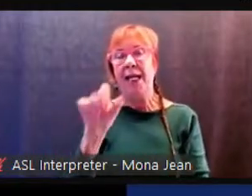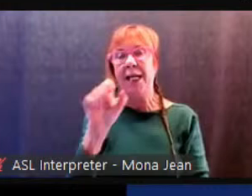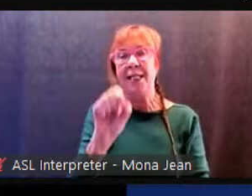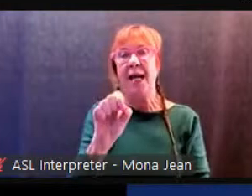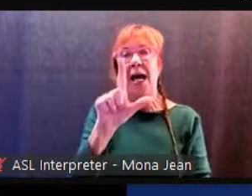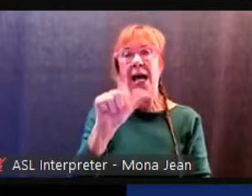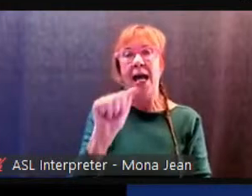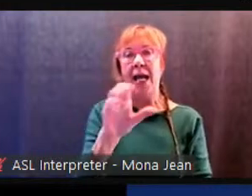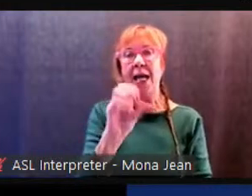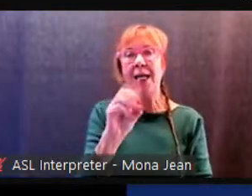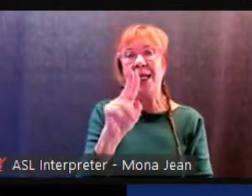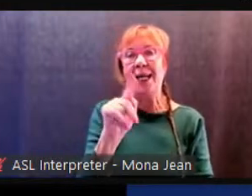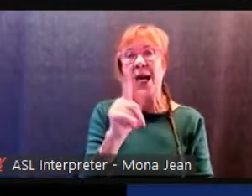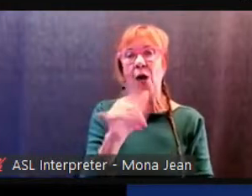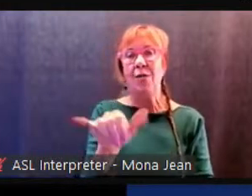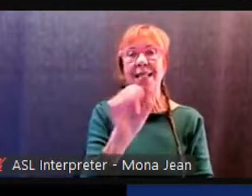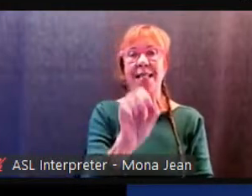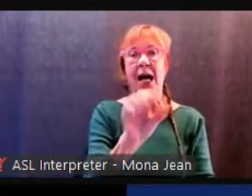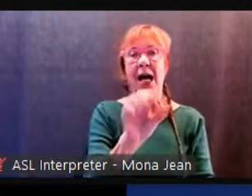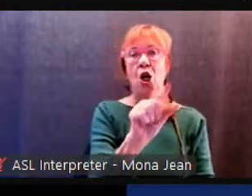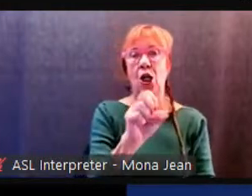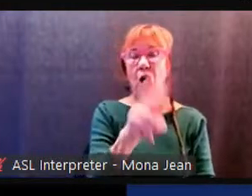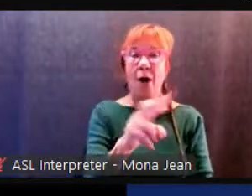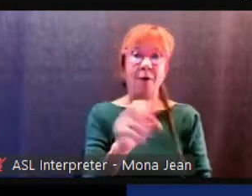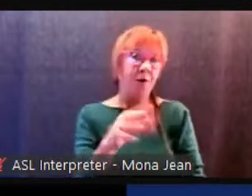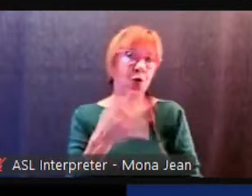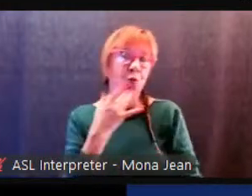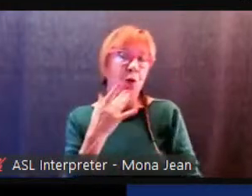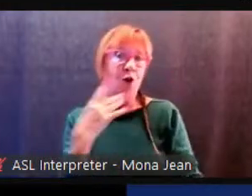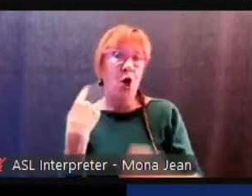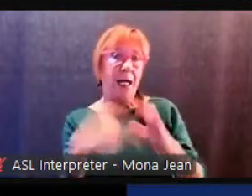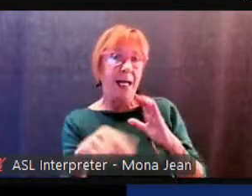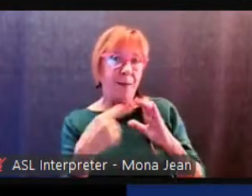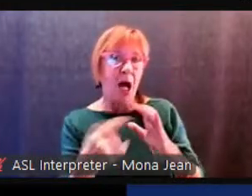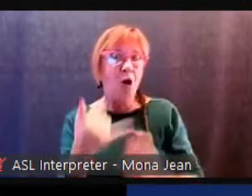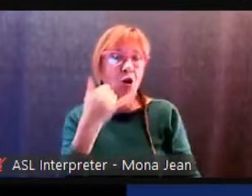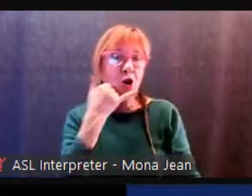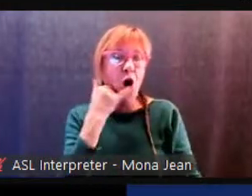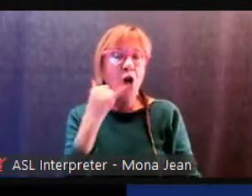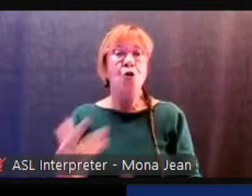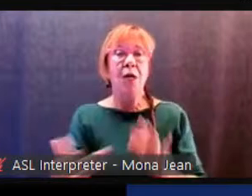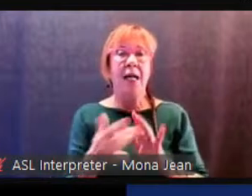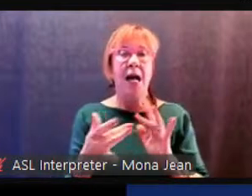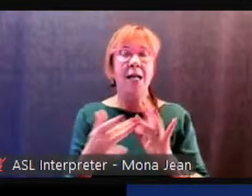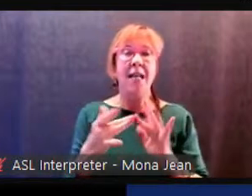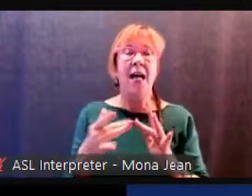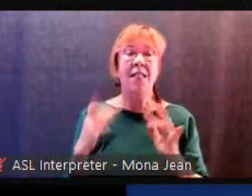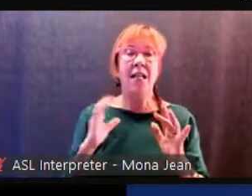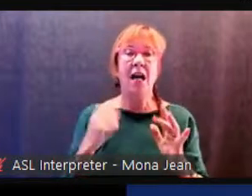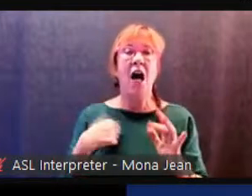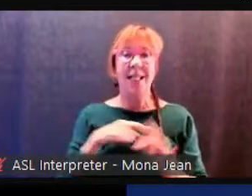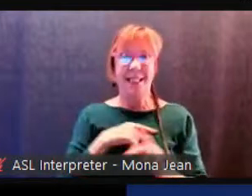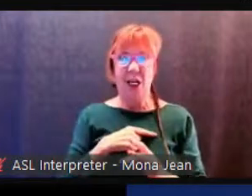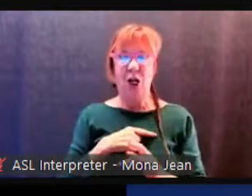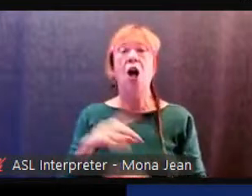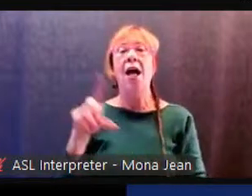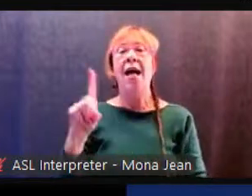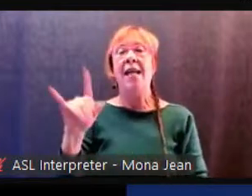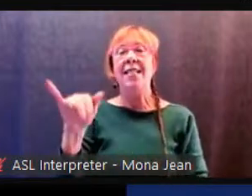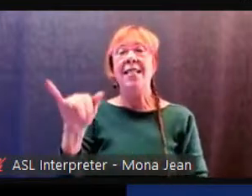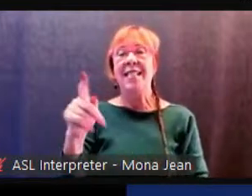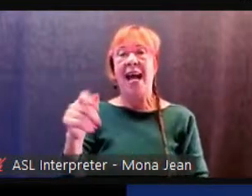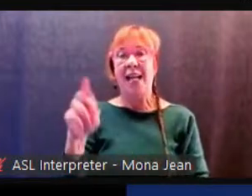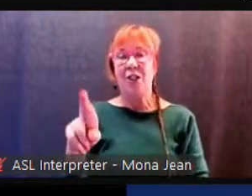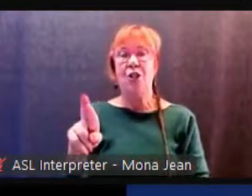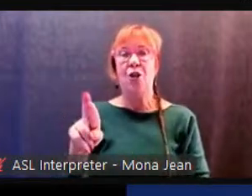planning.lacounty.gov. If you prefer to get counseling by email or by phone, you can contact the disaster recovery team here at Planning at